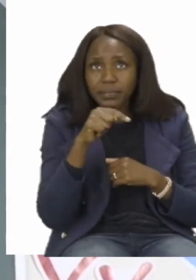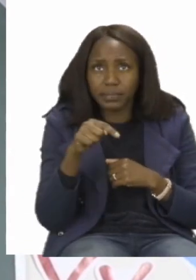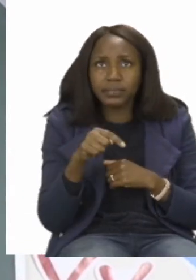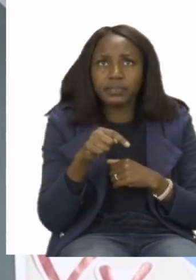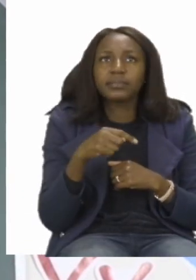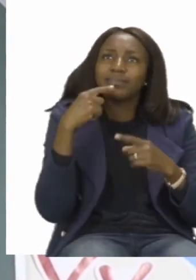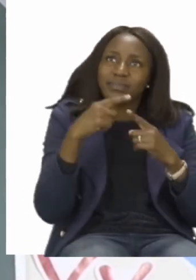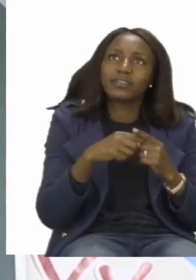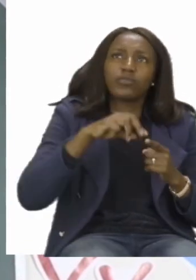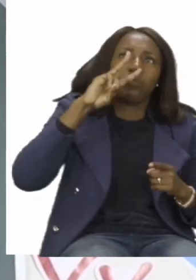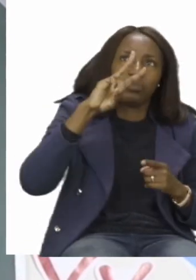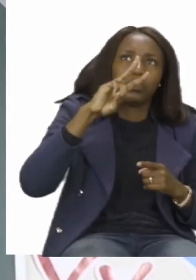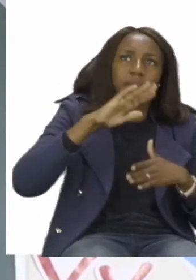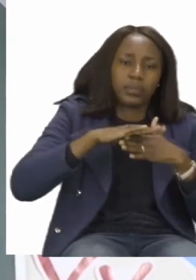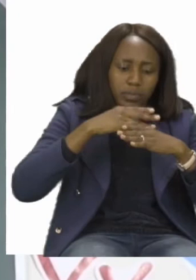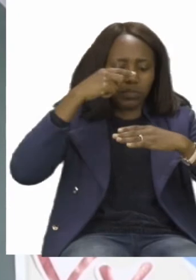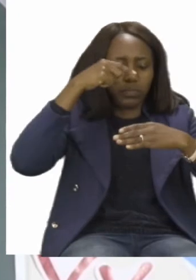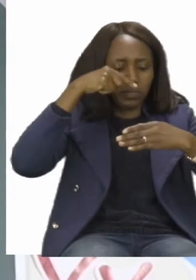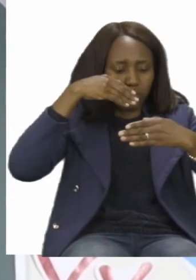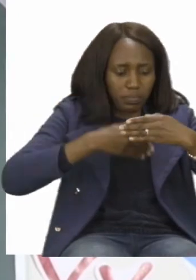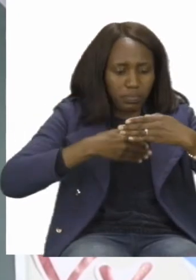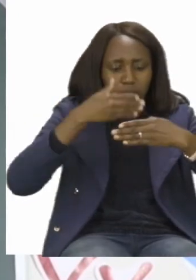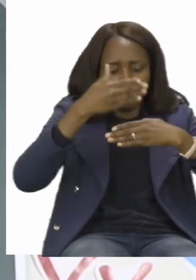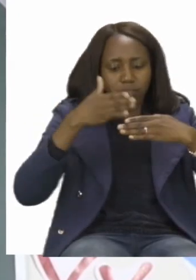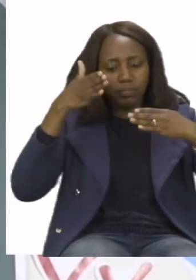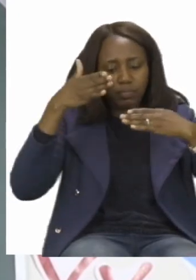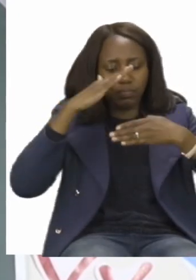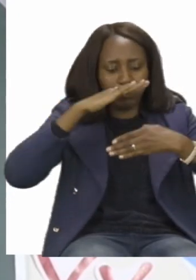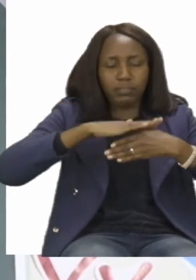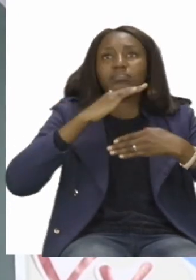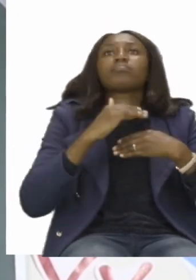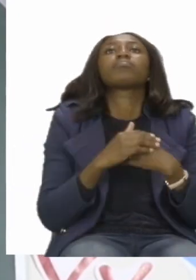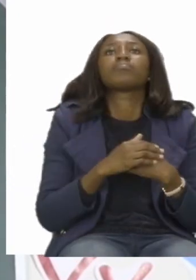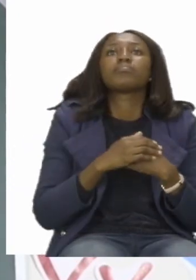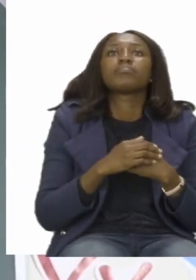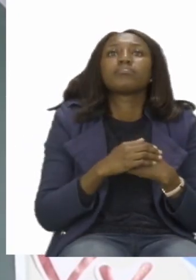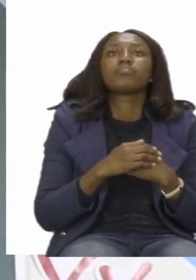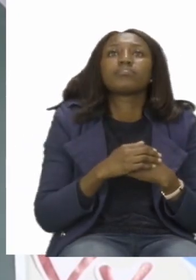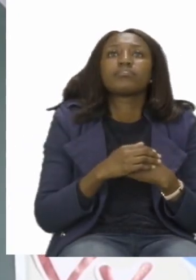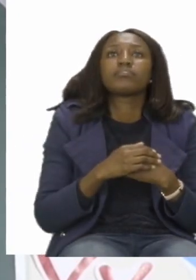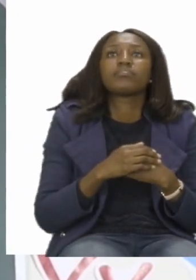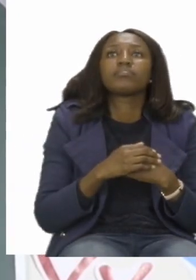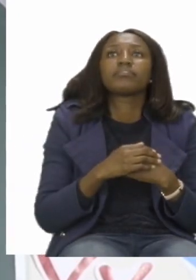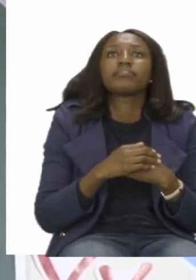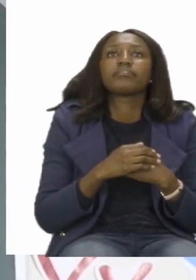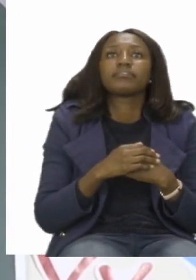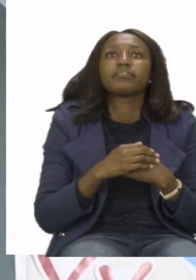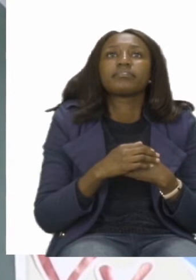called 3D, okay? Because it has all the different